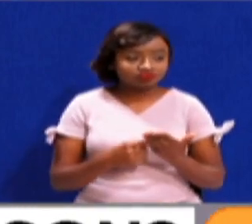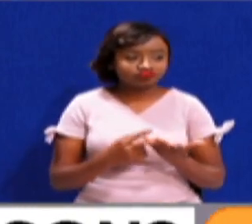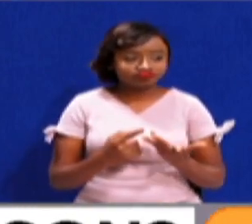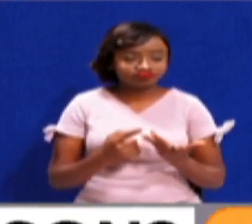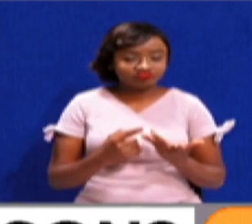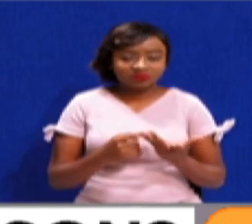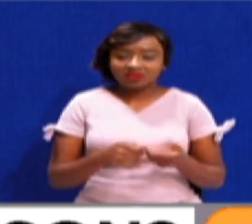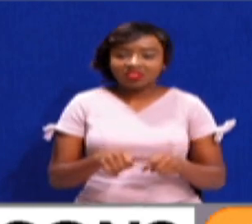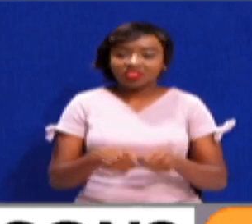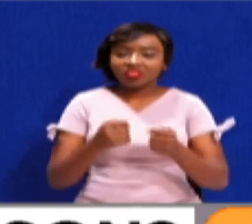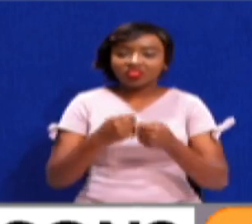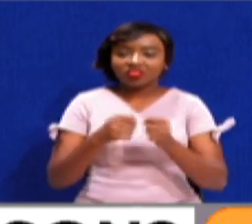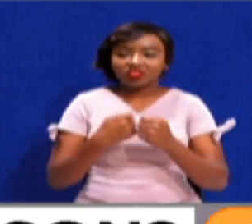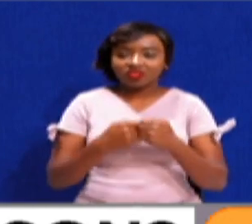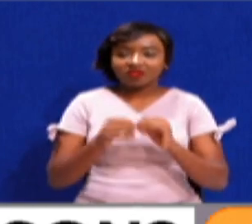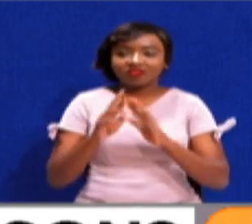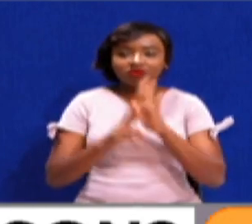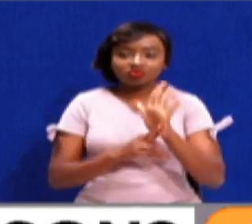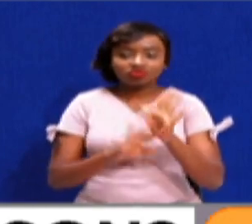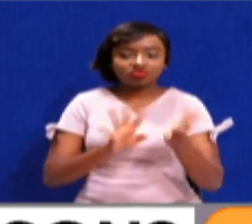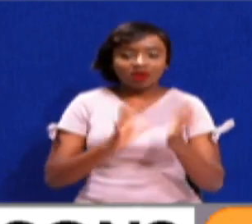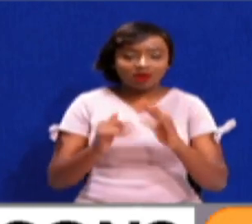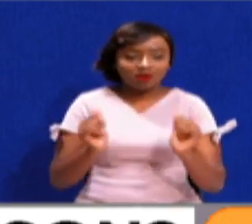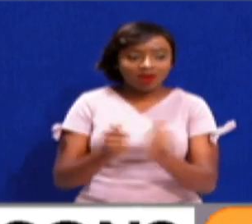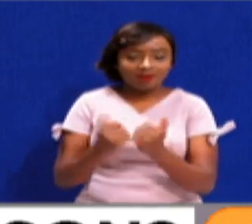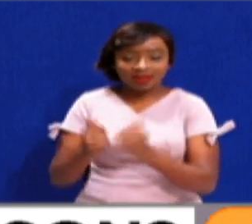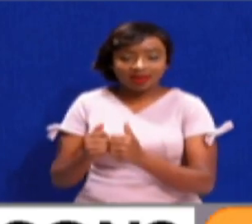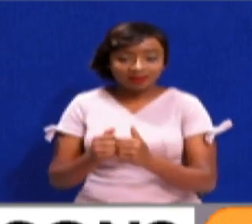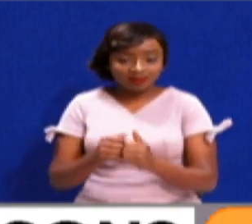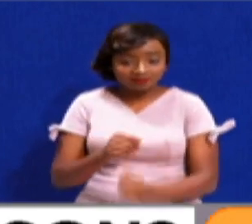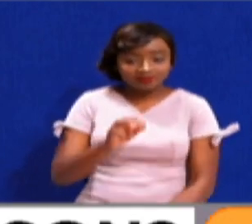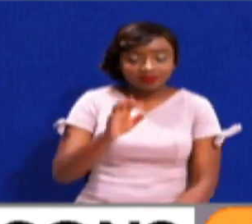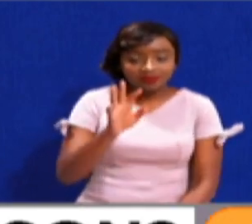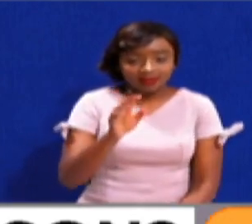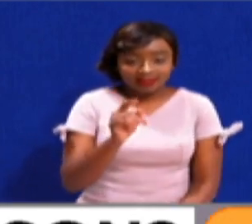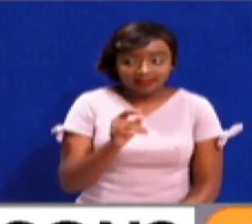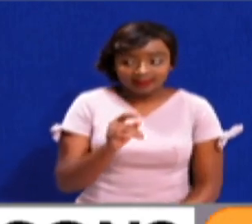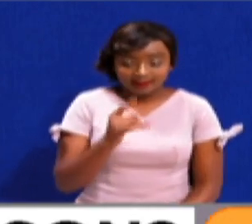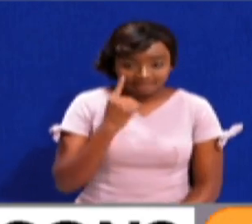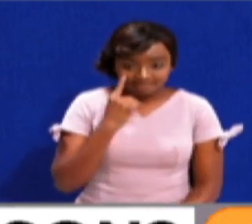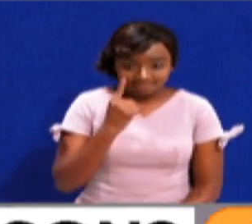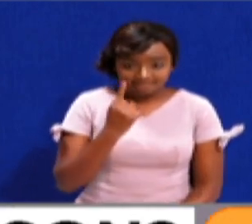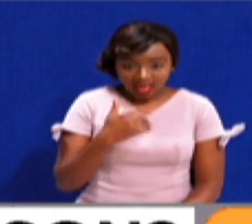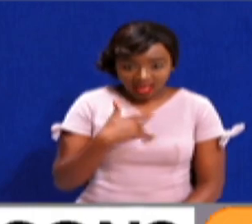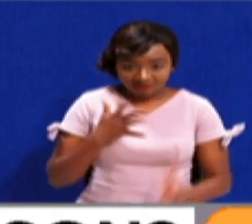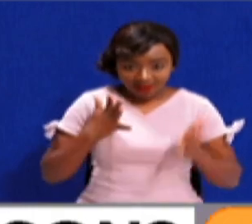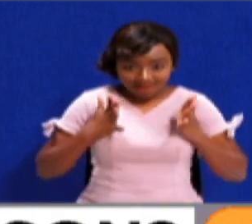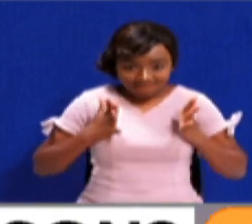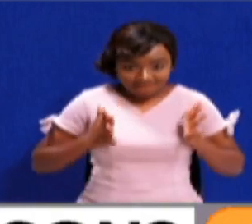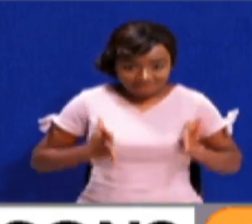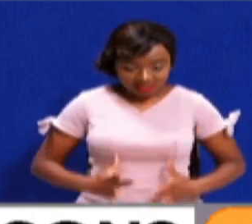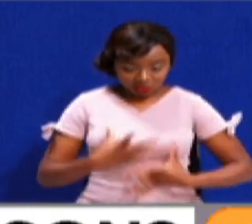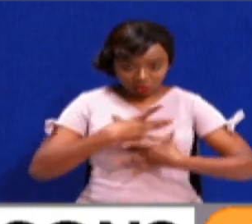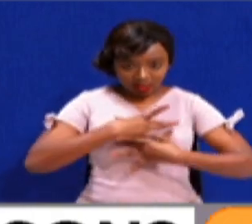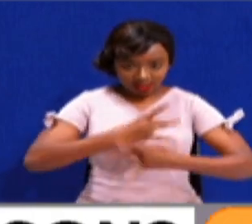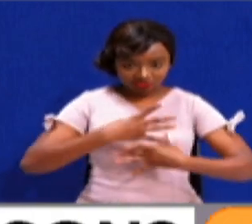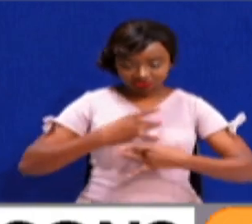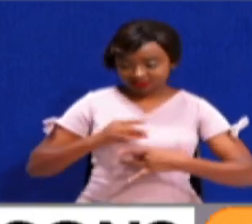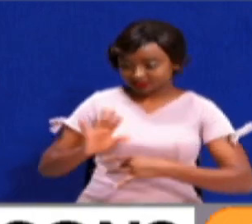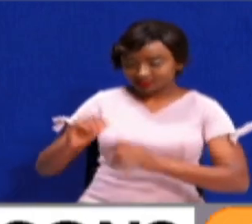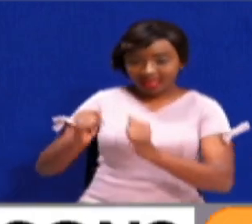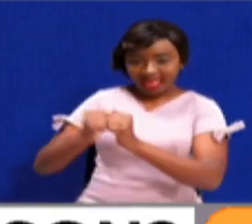I say so? Because there are personal interests, particularly by counties that were going to lose. 18 counties that were going to